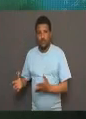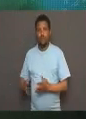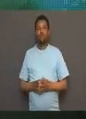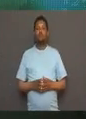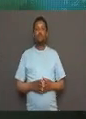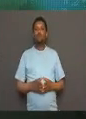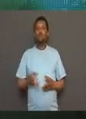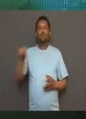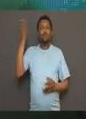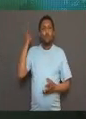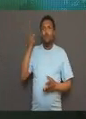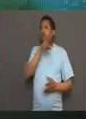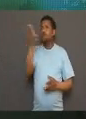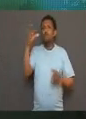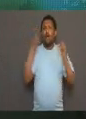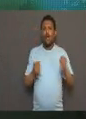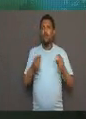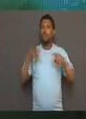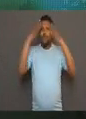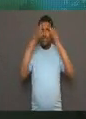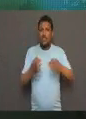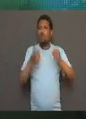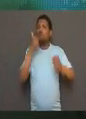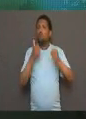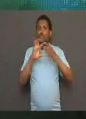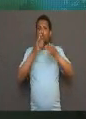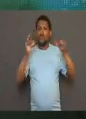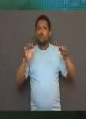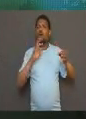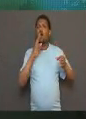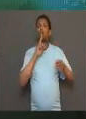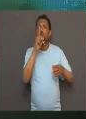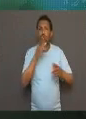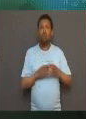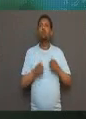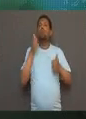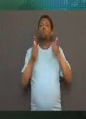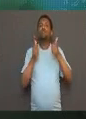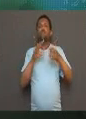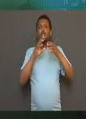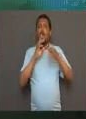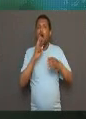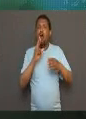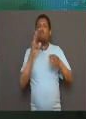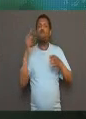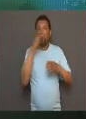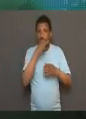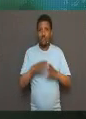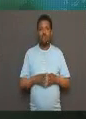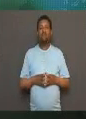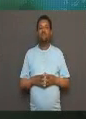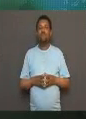Hello again, students. Were you able to determine which statements are true